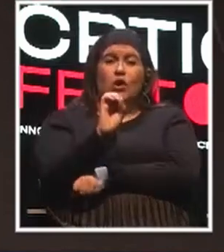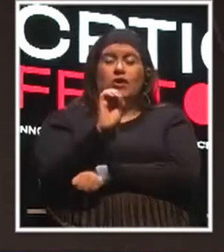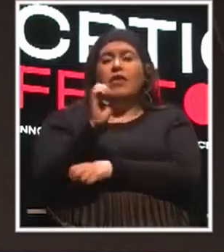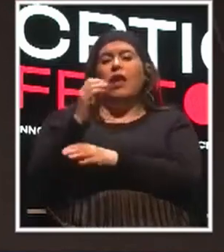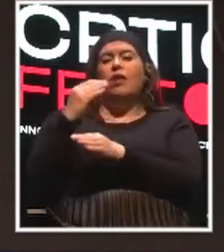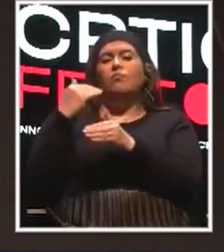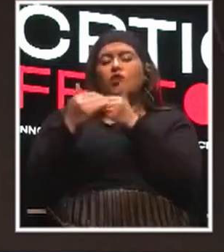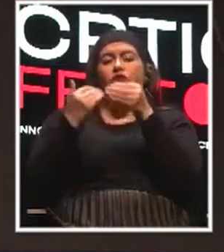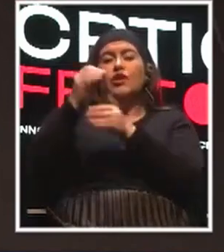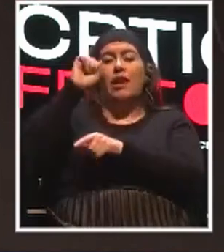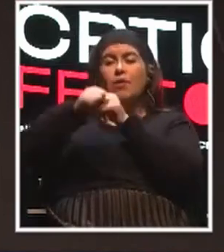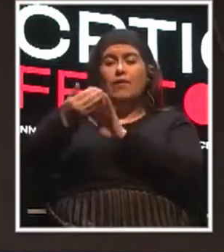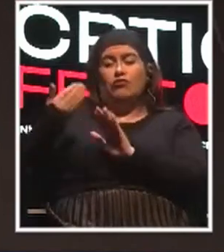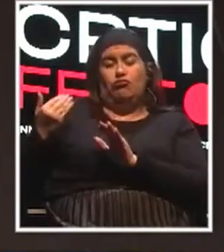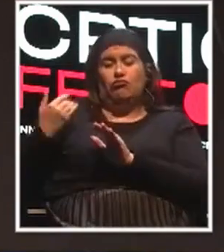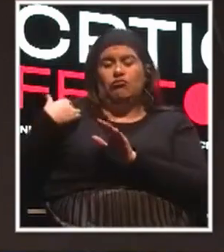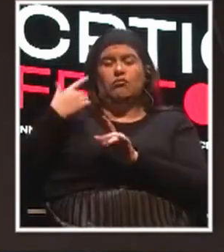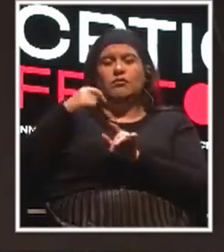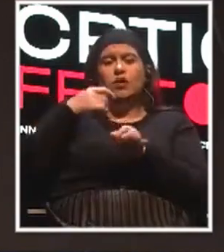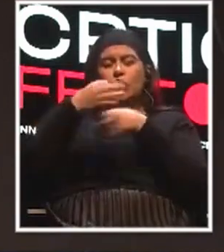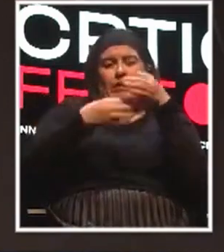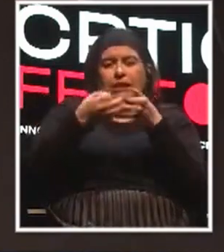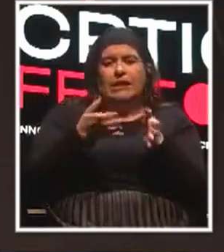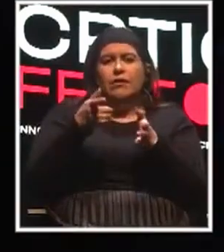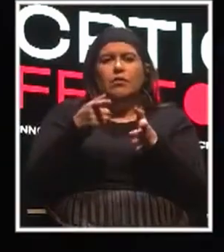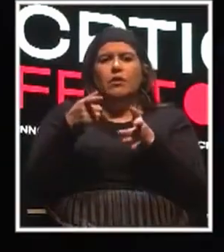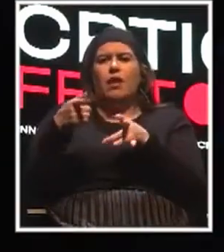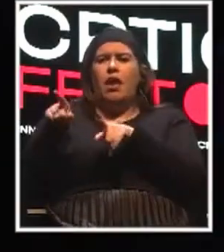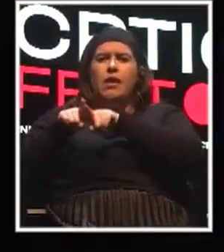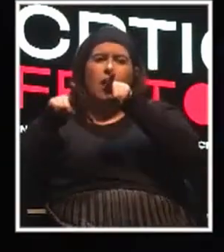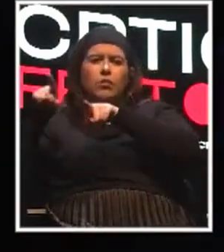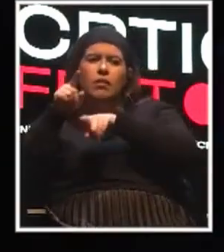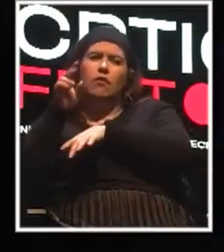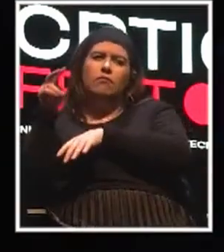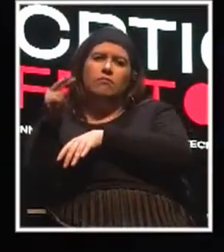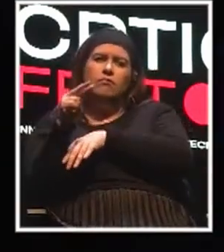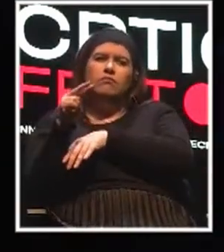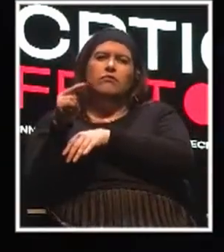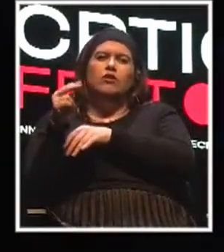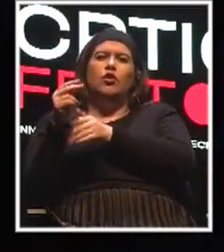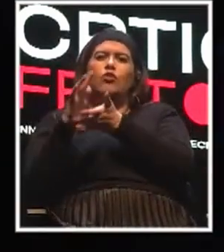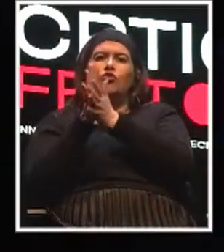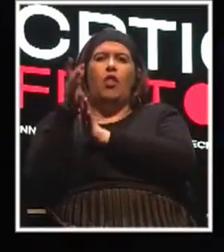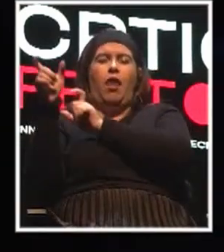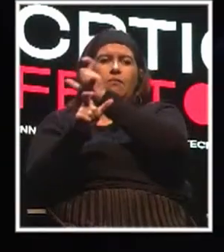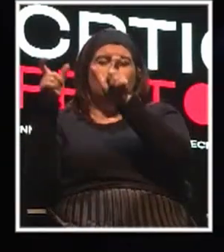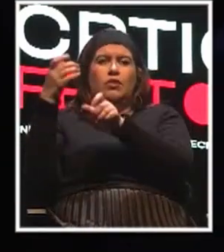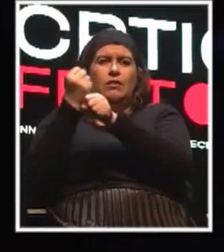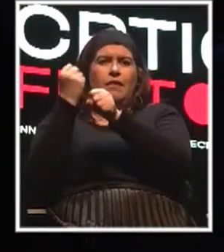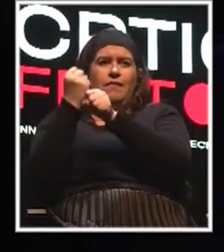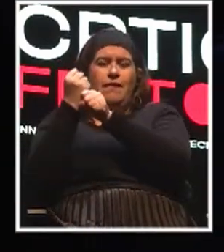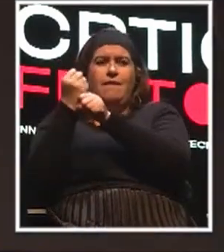with the showrunners and the executives, the other programming executives. You have to.